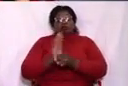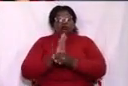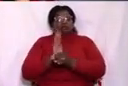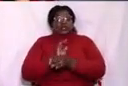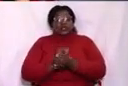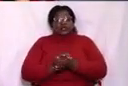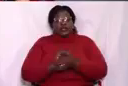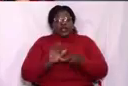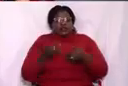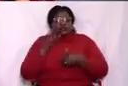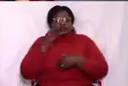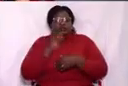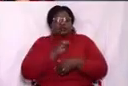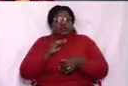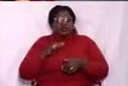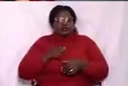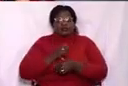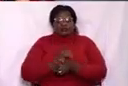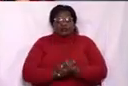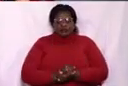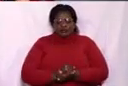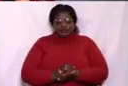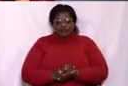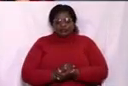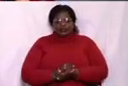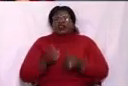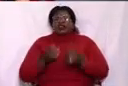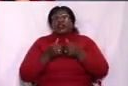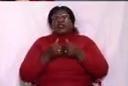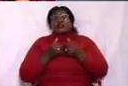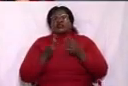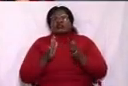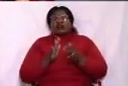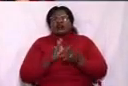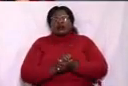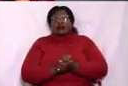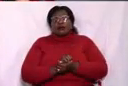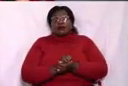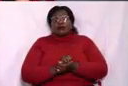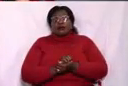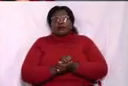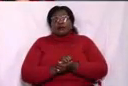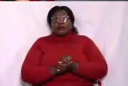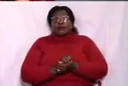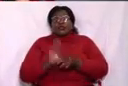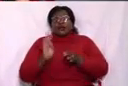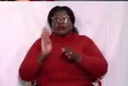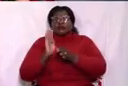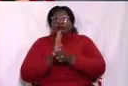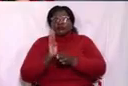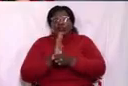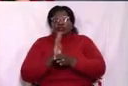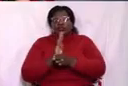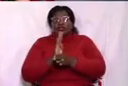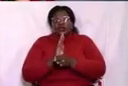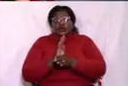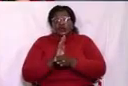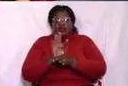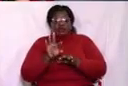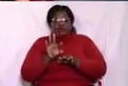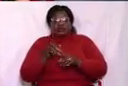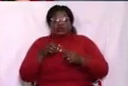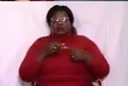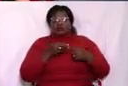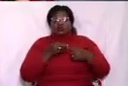that. Okay. So at the beginning, the business was called Unique Bags because we only focused